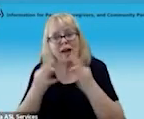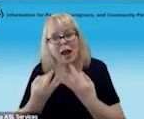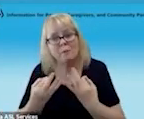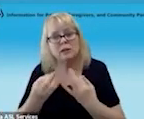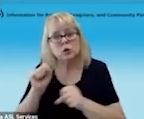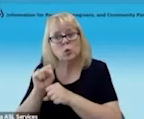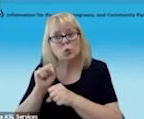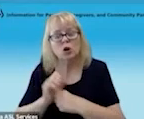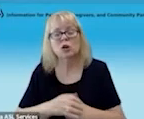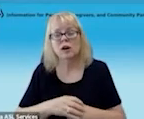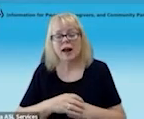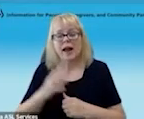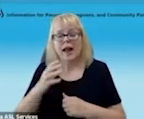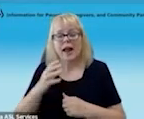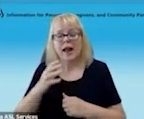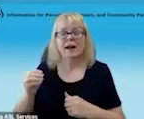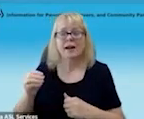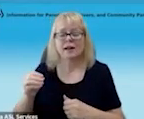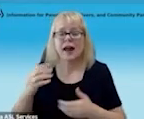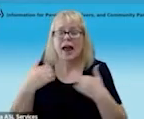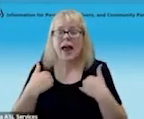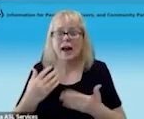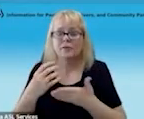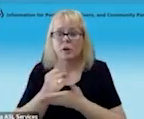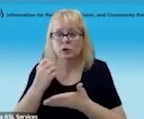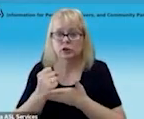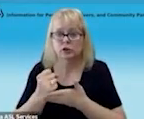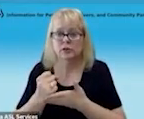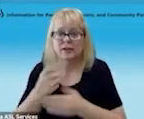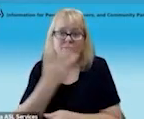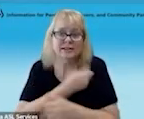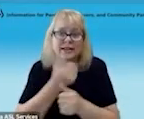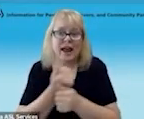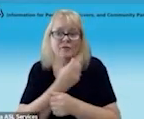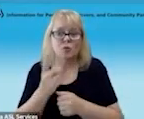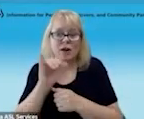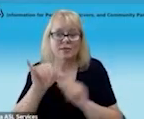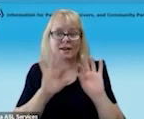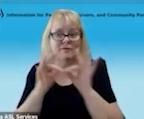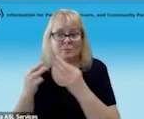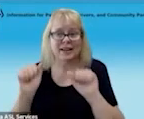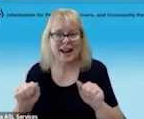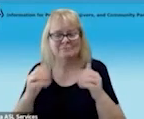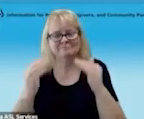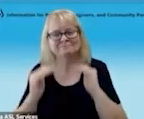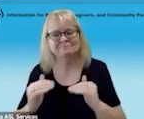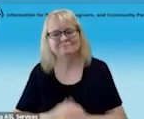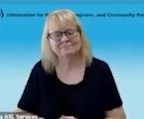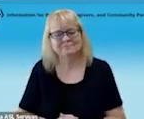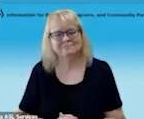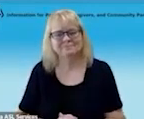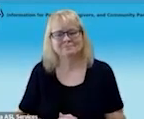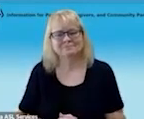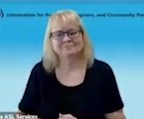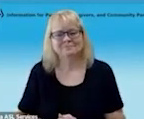Specifically, we expand a lot of our clinics on weekends and after school hours to accommodate family needs. Typically, if a family comes in